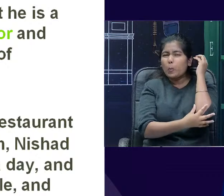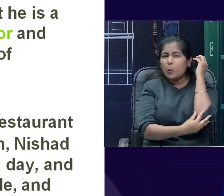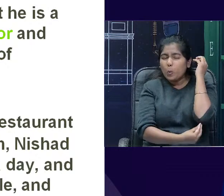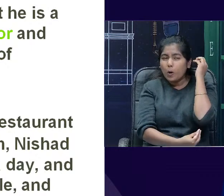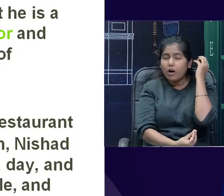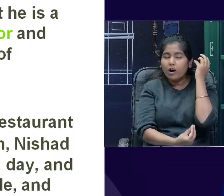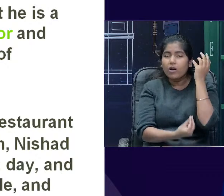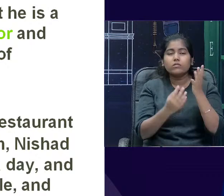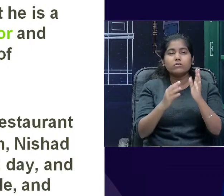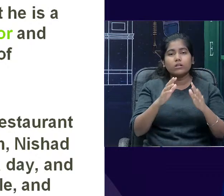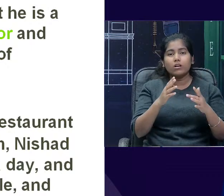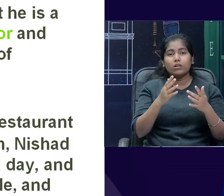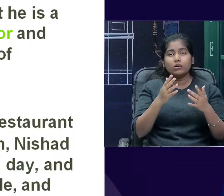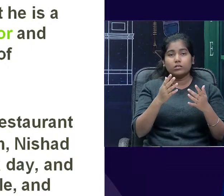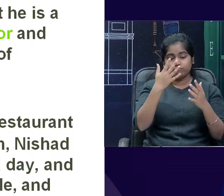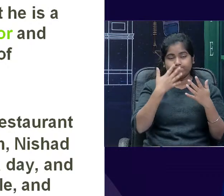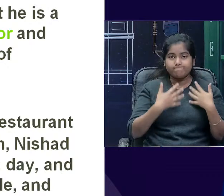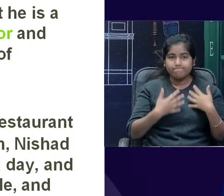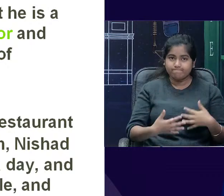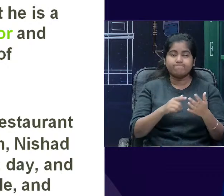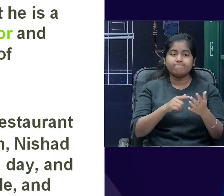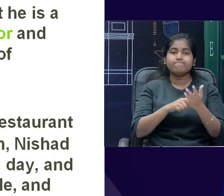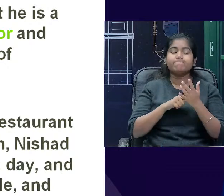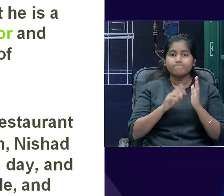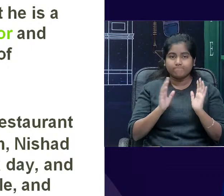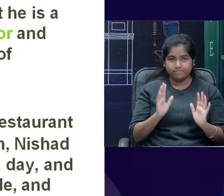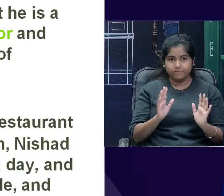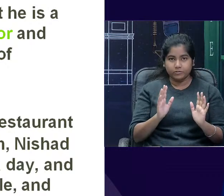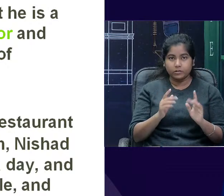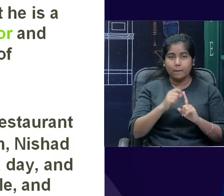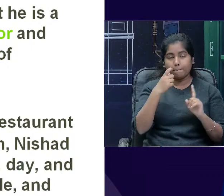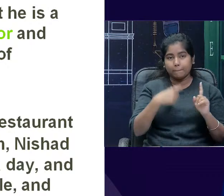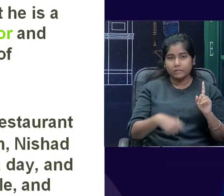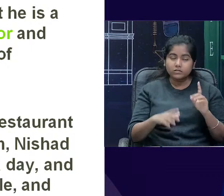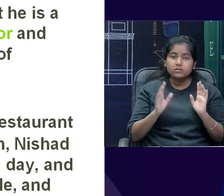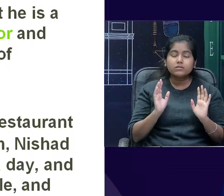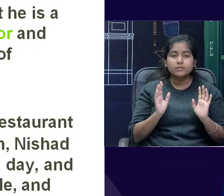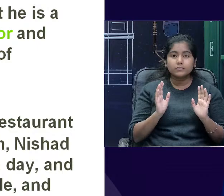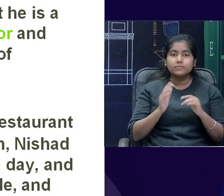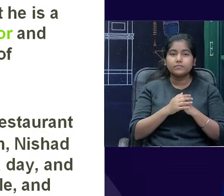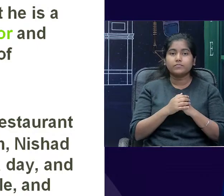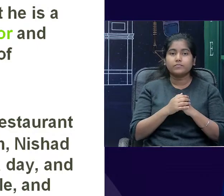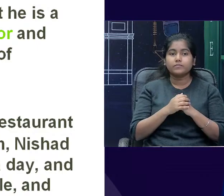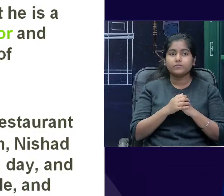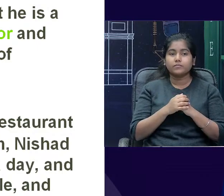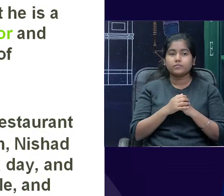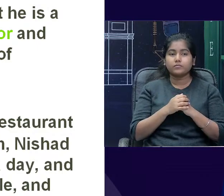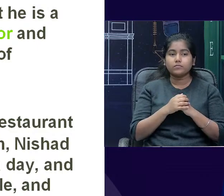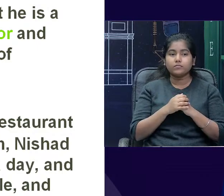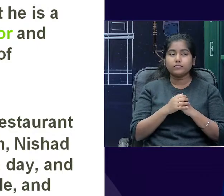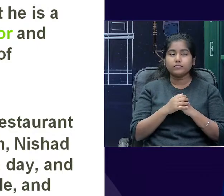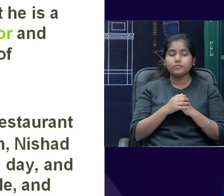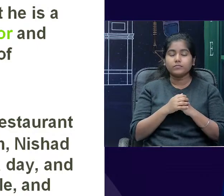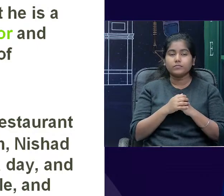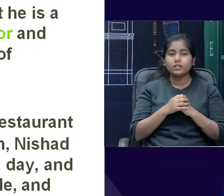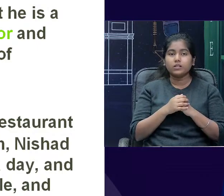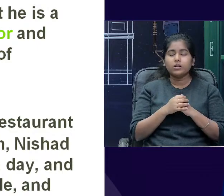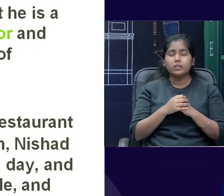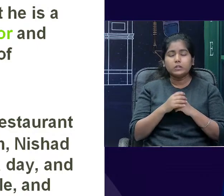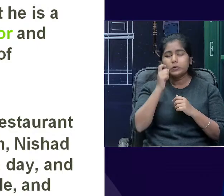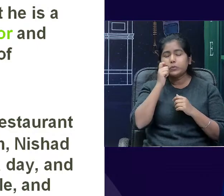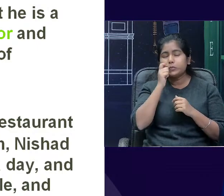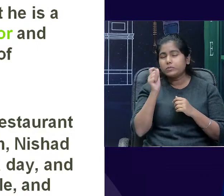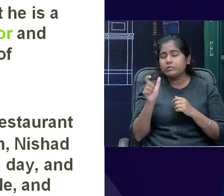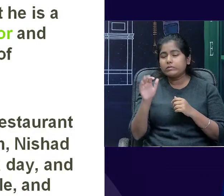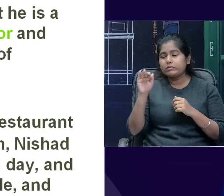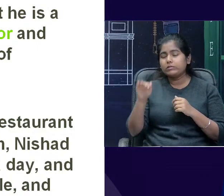Sickly appearance was there. That is called gaunt appearance. So he assumed that he is a poor